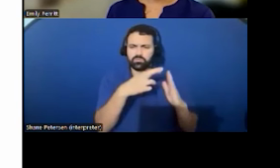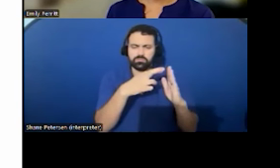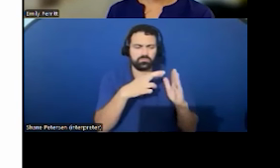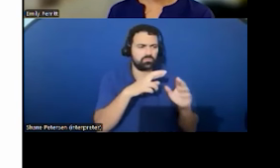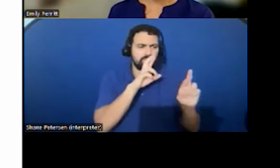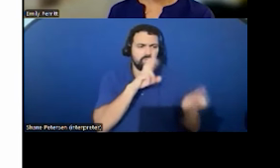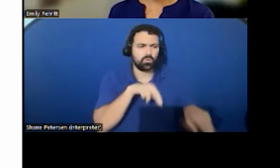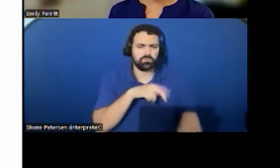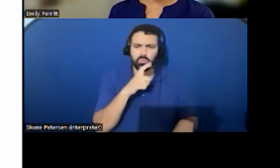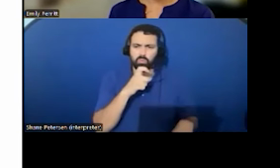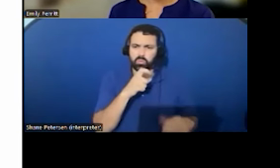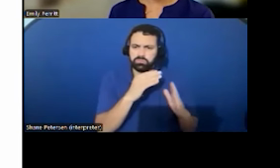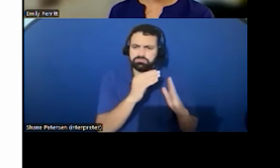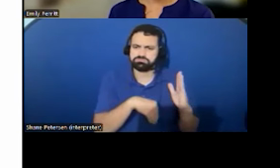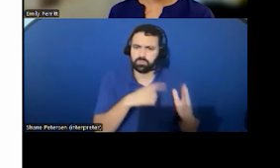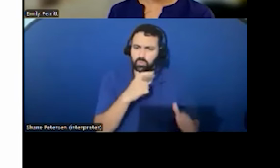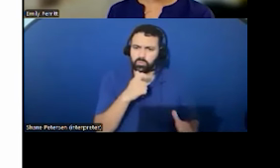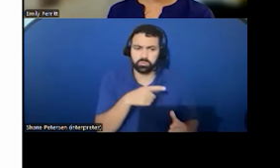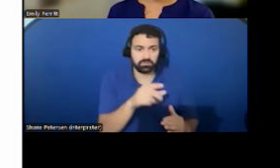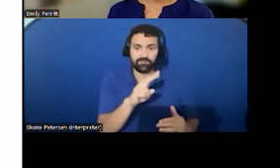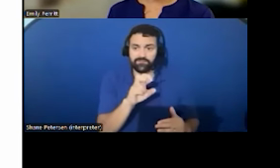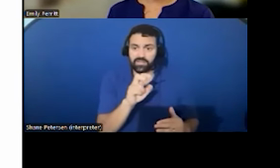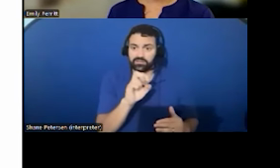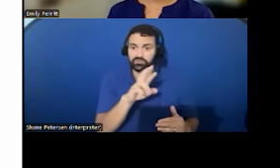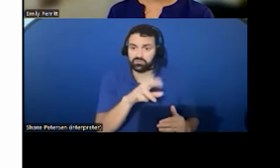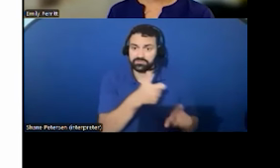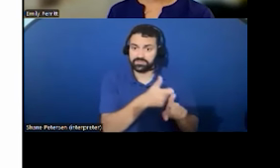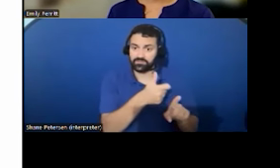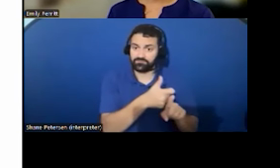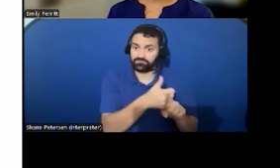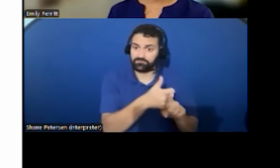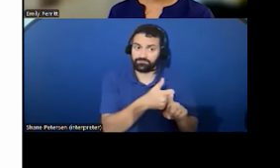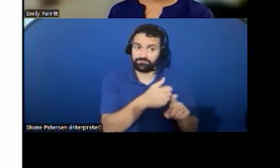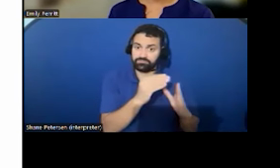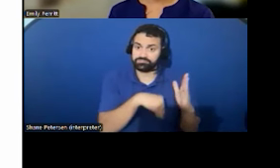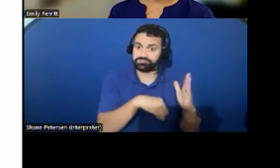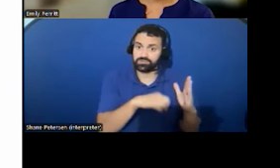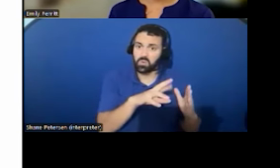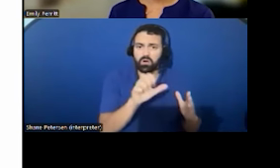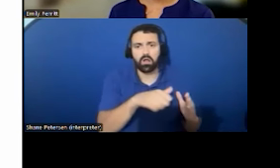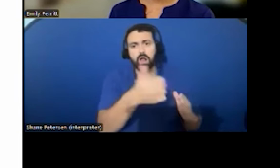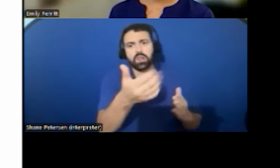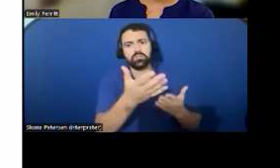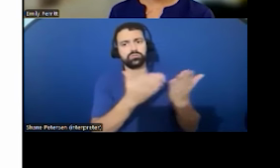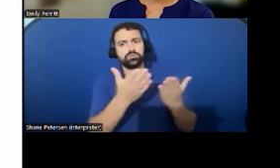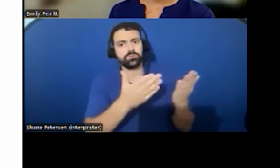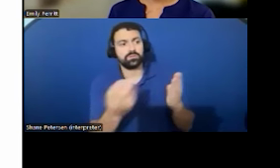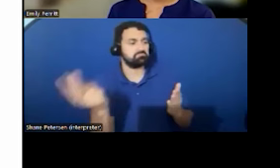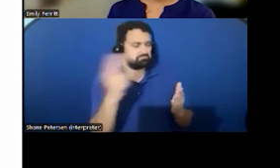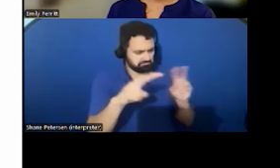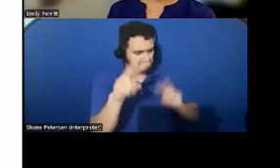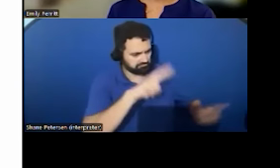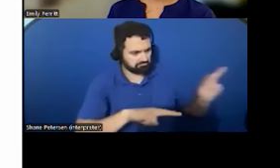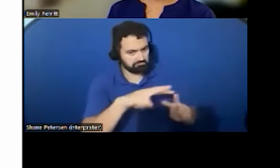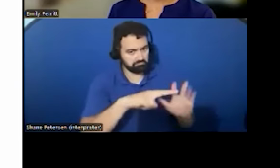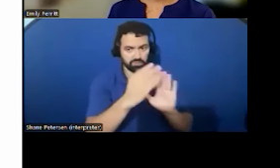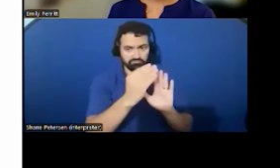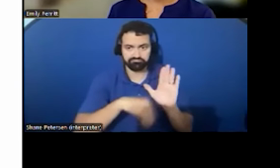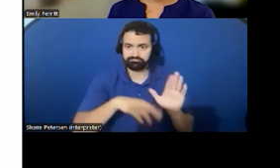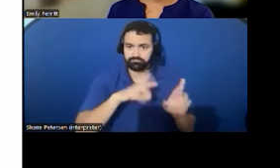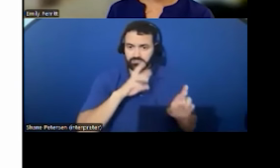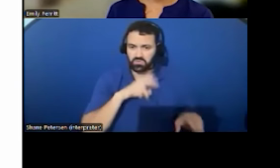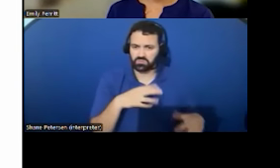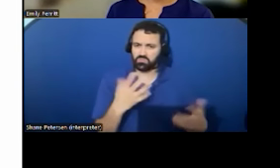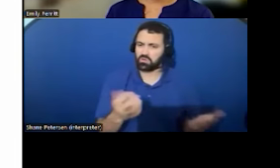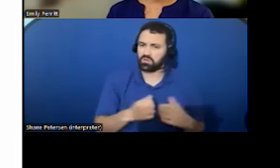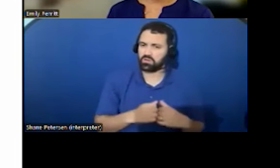the vendor complete the report themselves, or did they have an outside service come in and evaluate their product? What